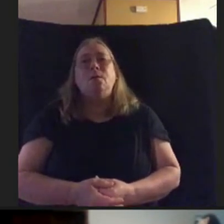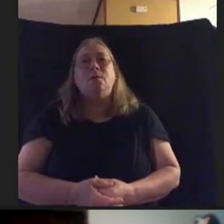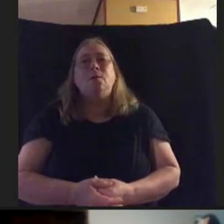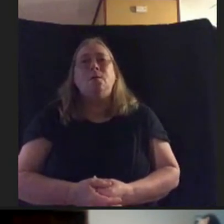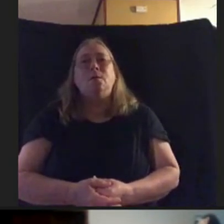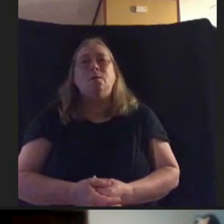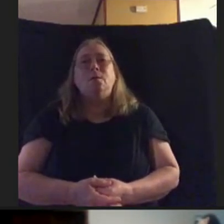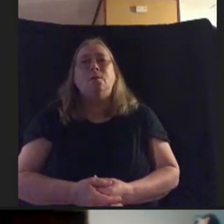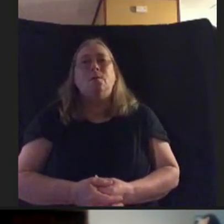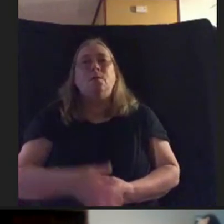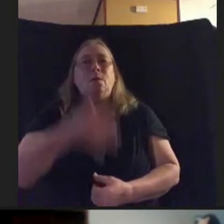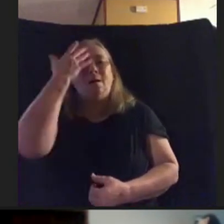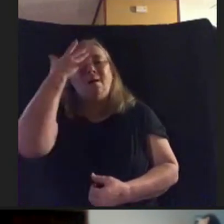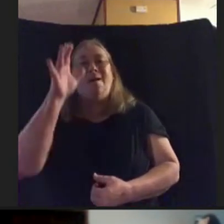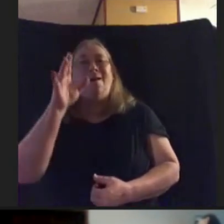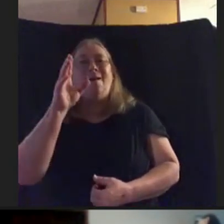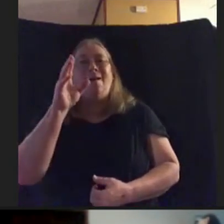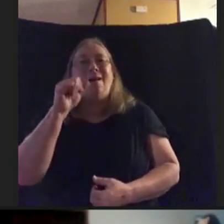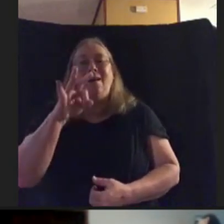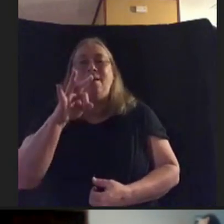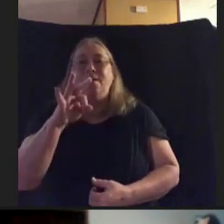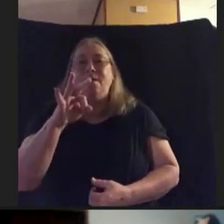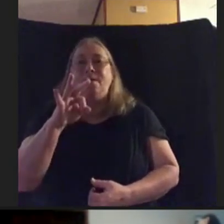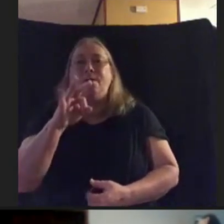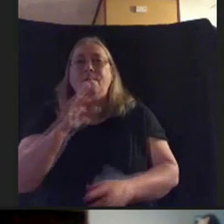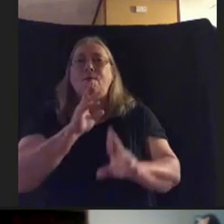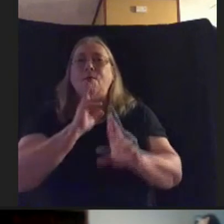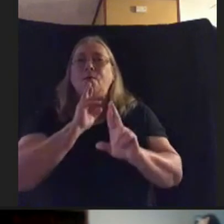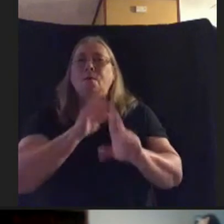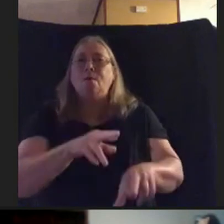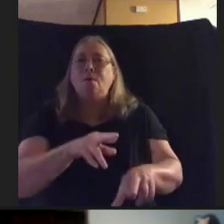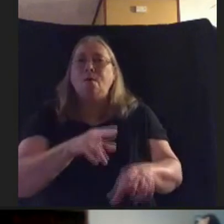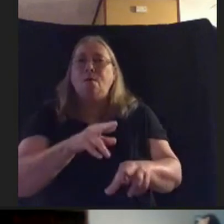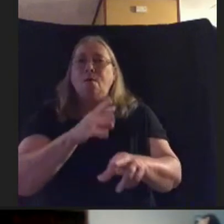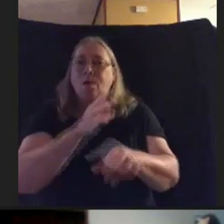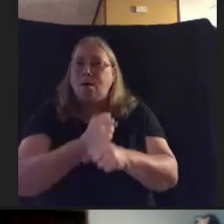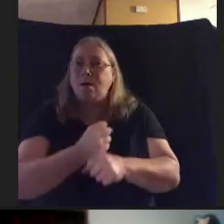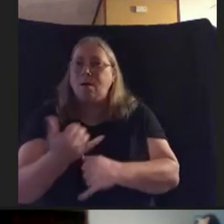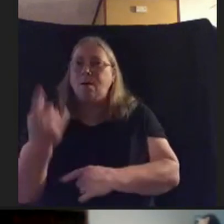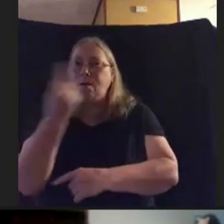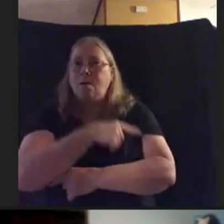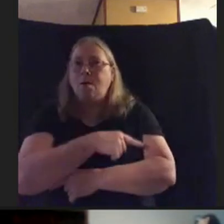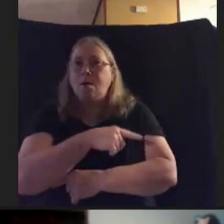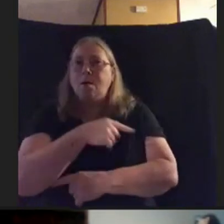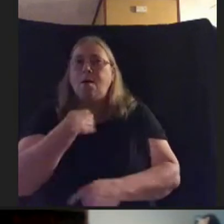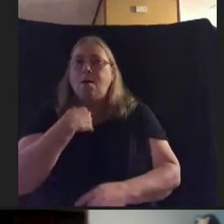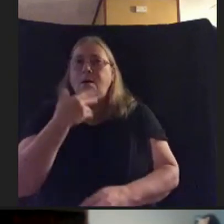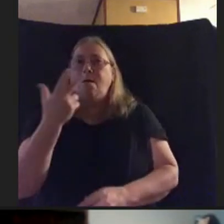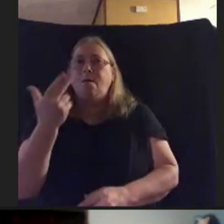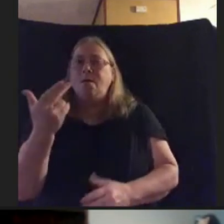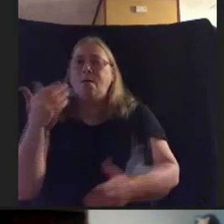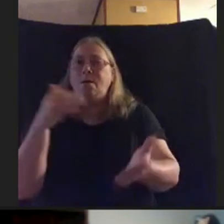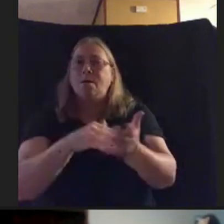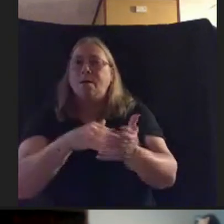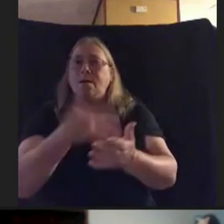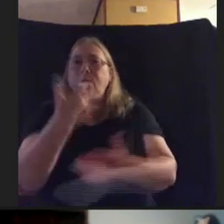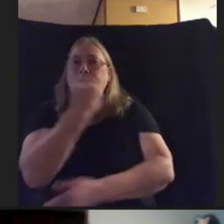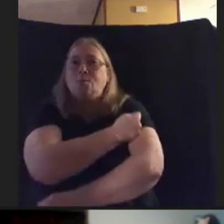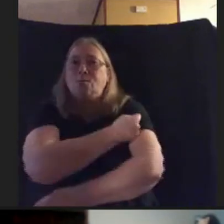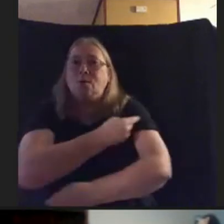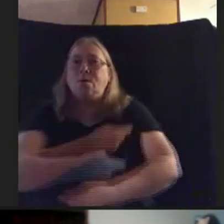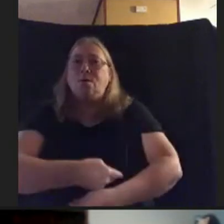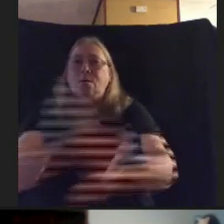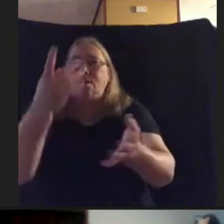We don't know if it's a delay in reporting or not, but when we ran our reports today, there's 13,000 doses given to the long-term care partnerships.